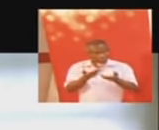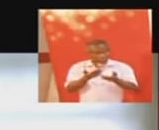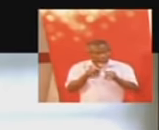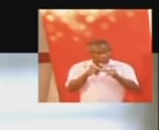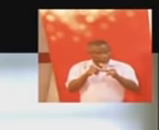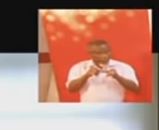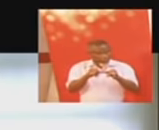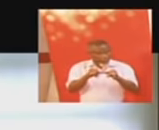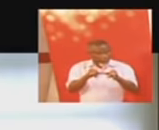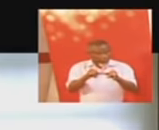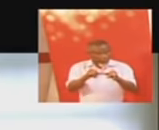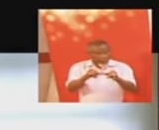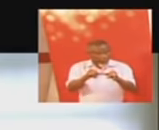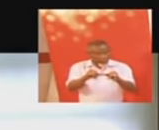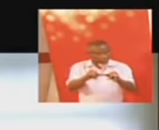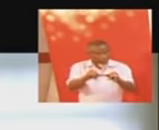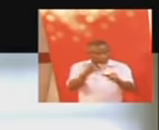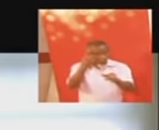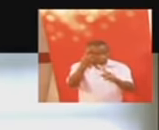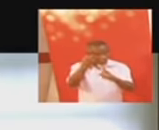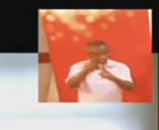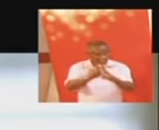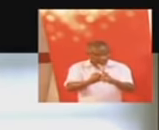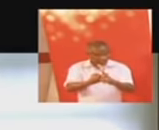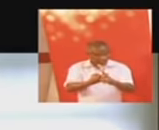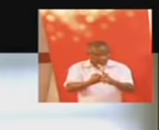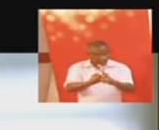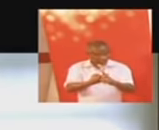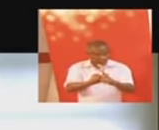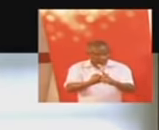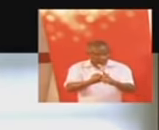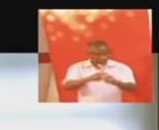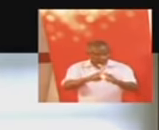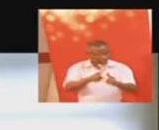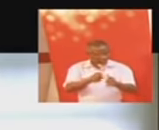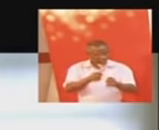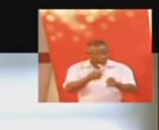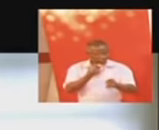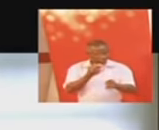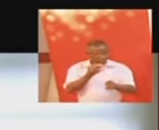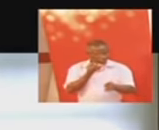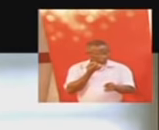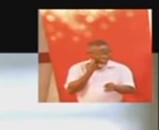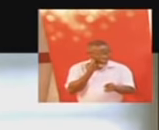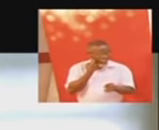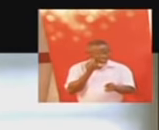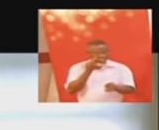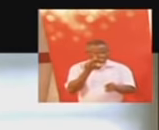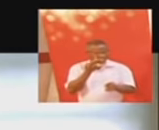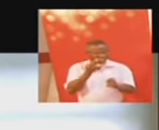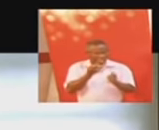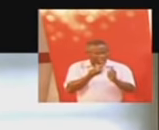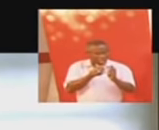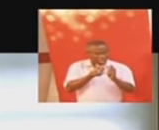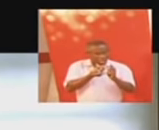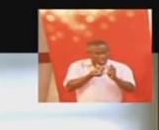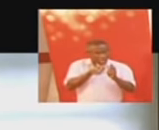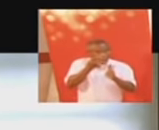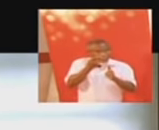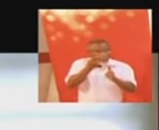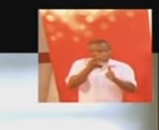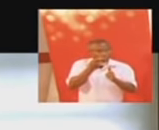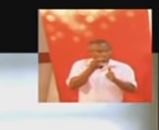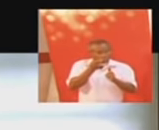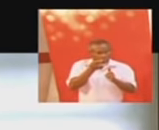but recently we saw an uptick in those numbers. Can you say what the reason for that is, and also